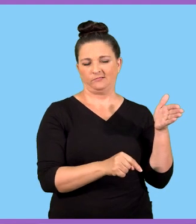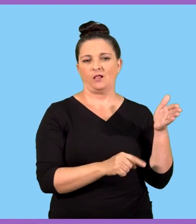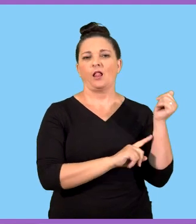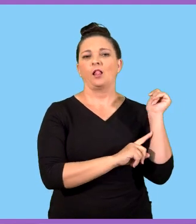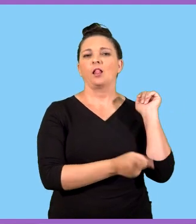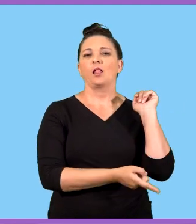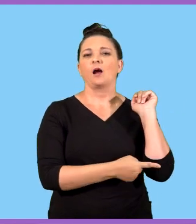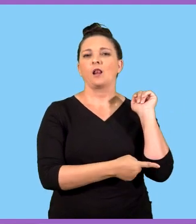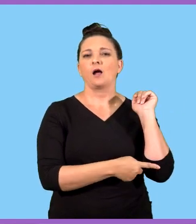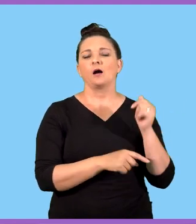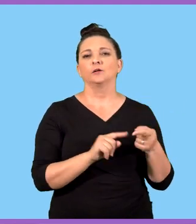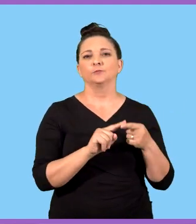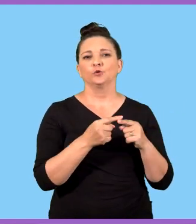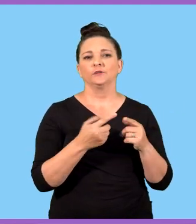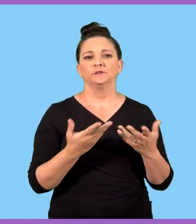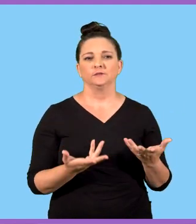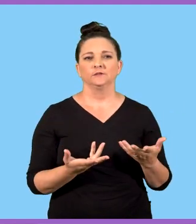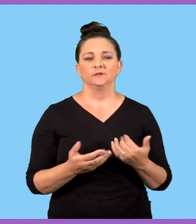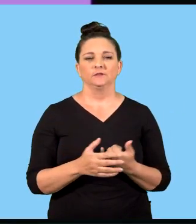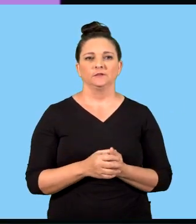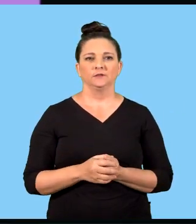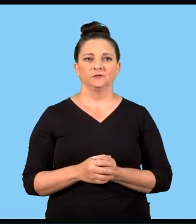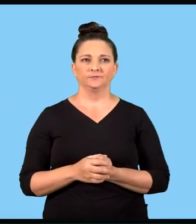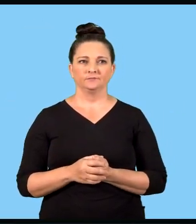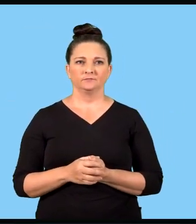So the last points right here, Hertha,